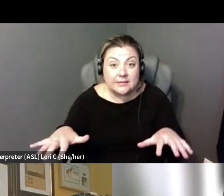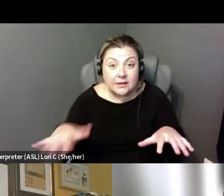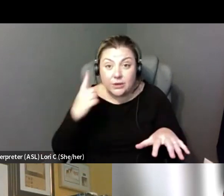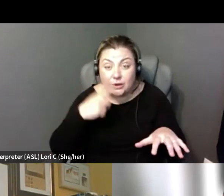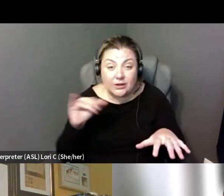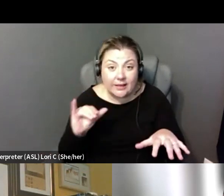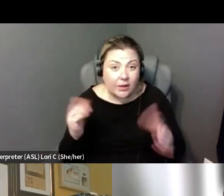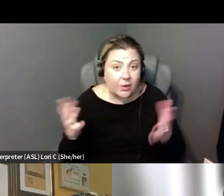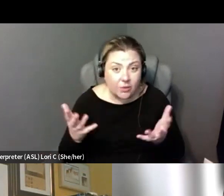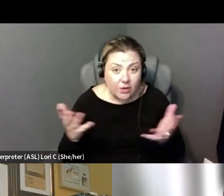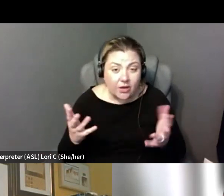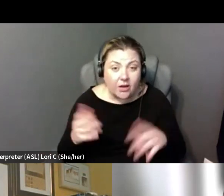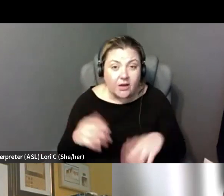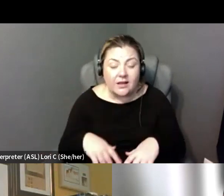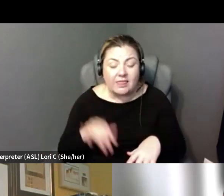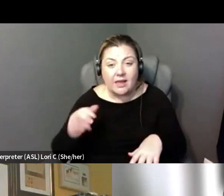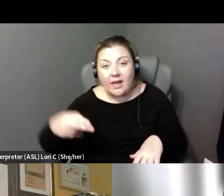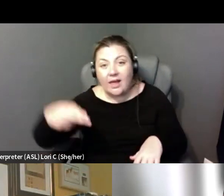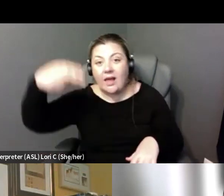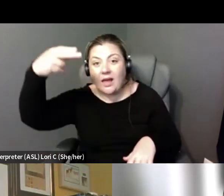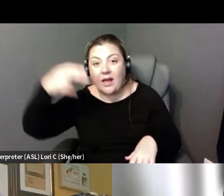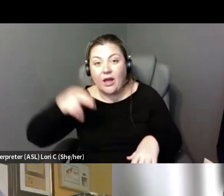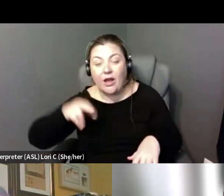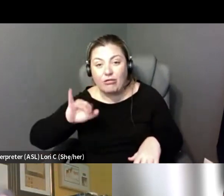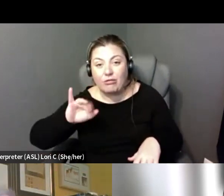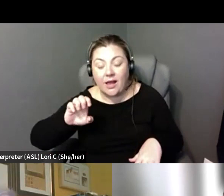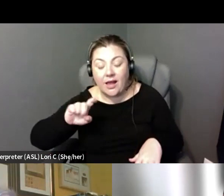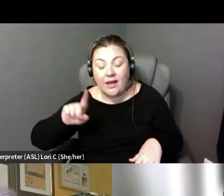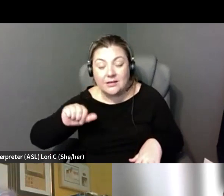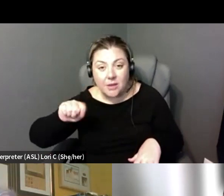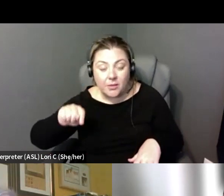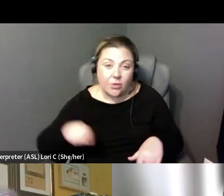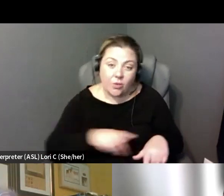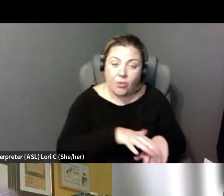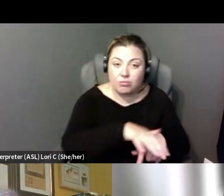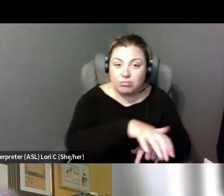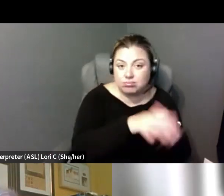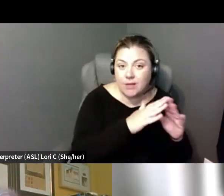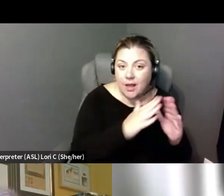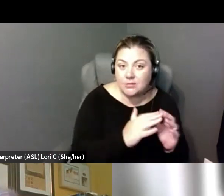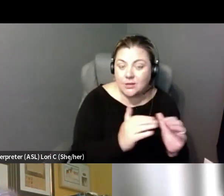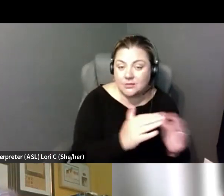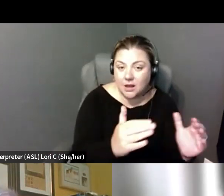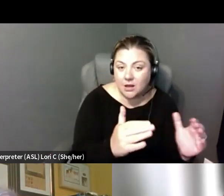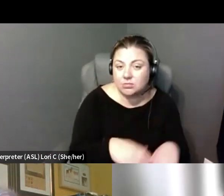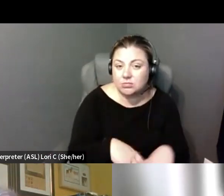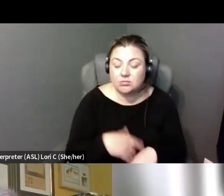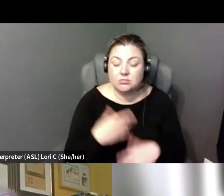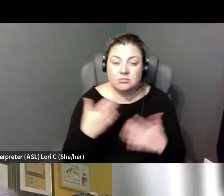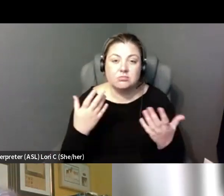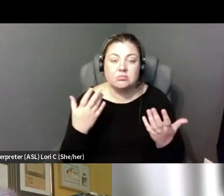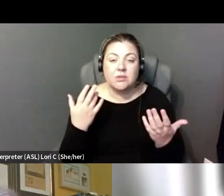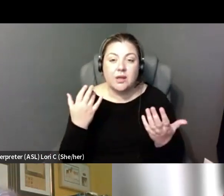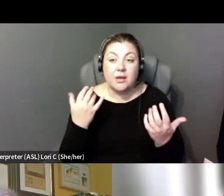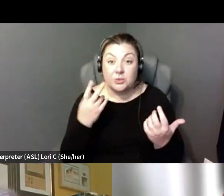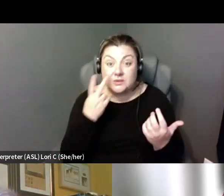vertical, that's like a high rise and versus individual house. So we can just see this as more prevalent in the population itself,